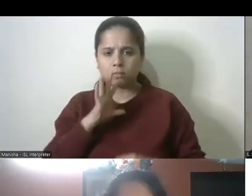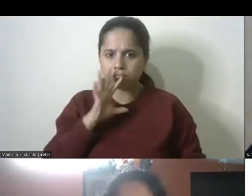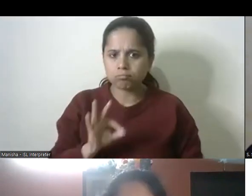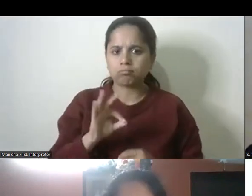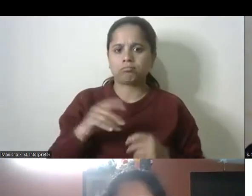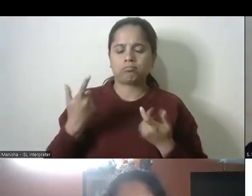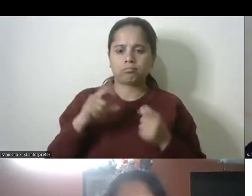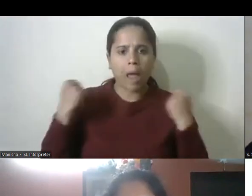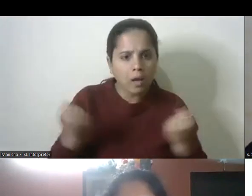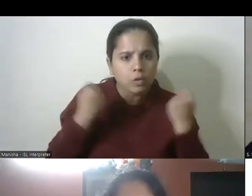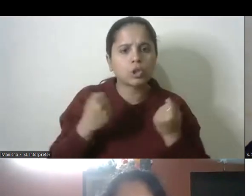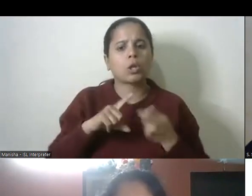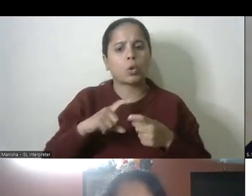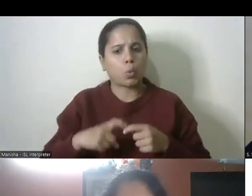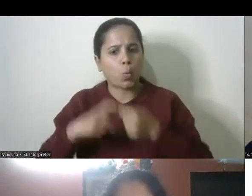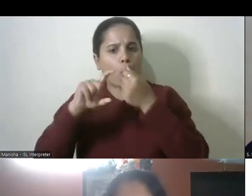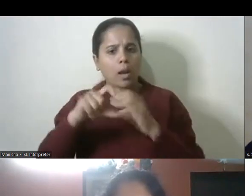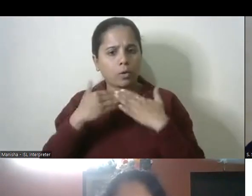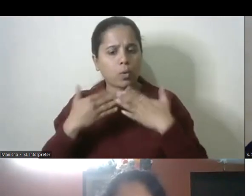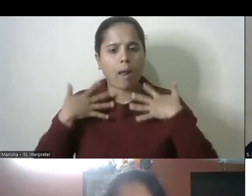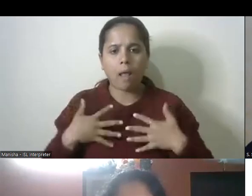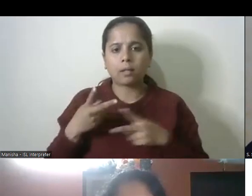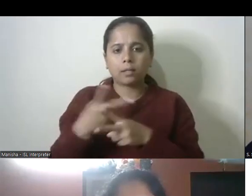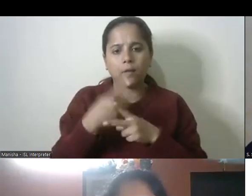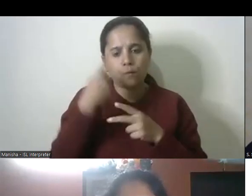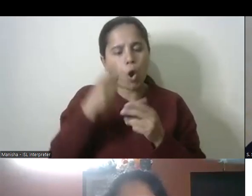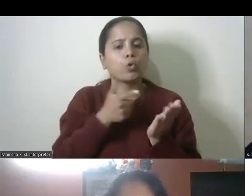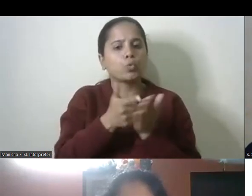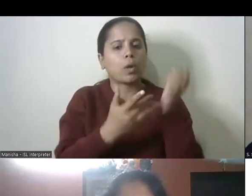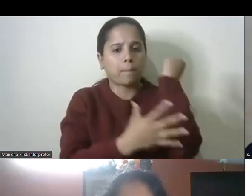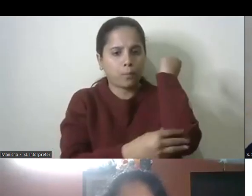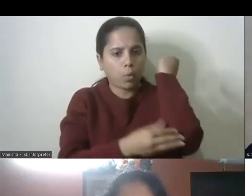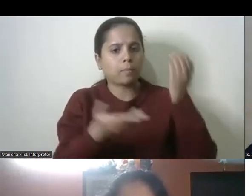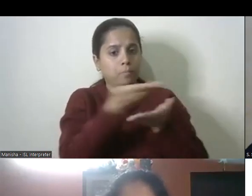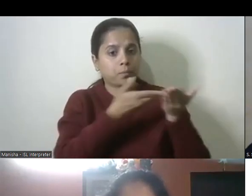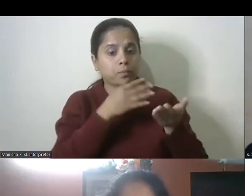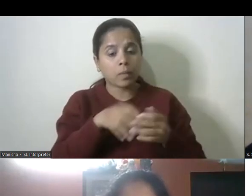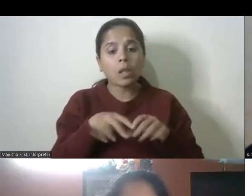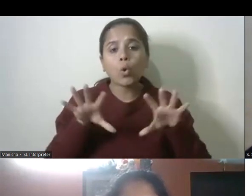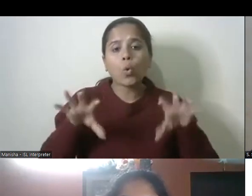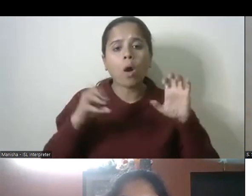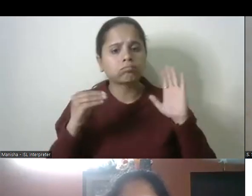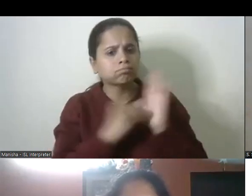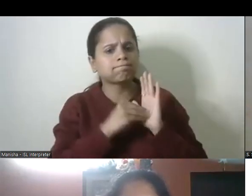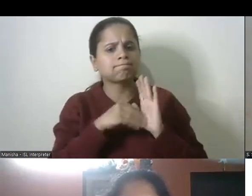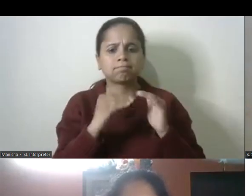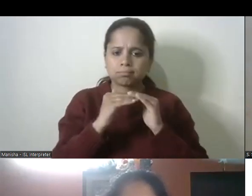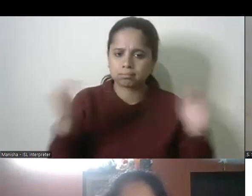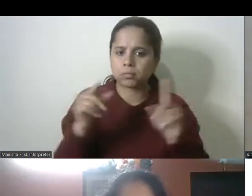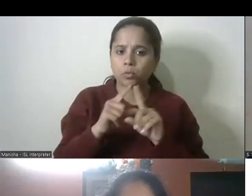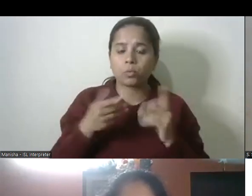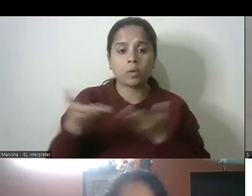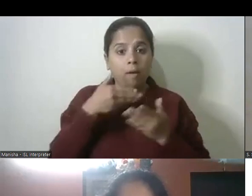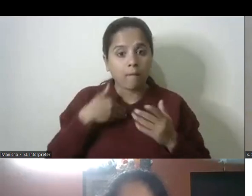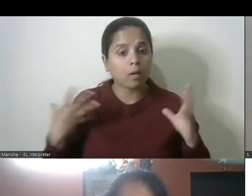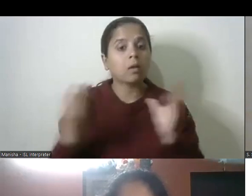quality education, and healthcare for the rural poor, and promoting constitutional morality. Primarily, our